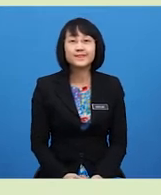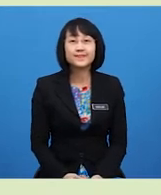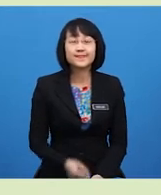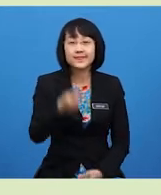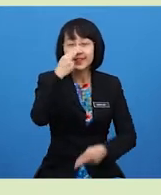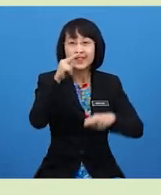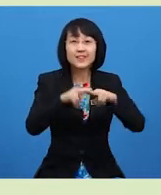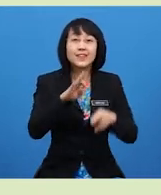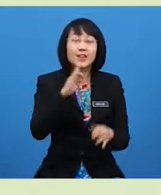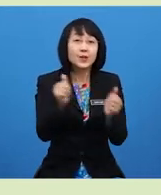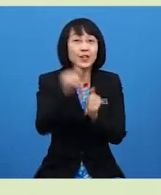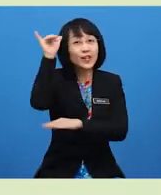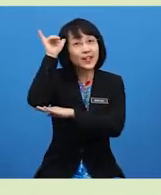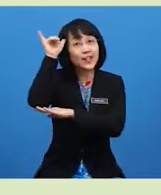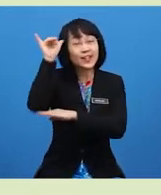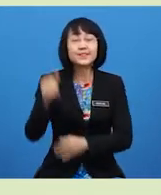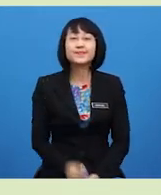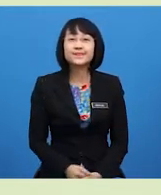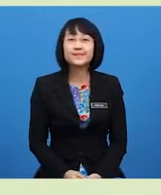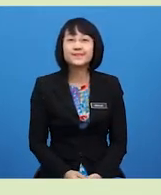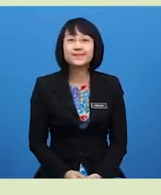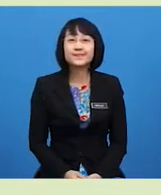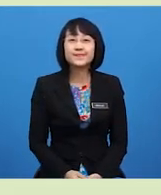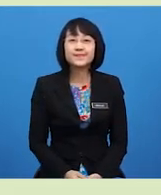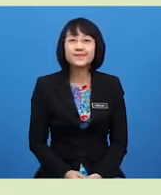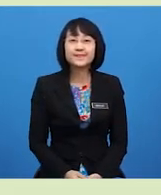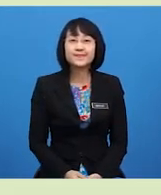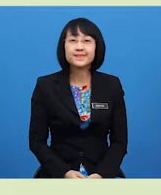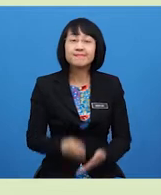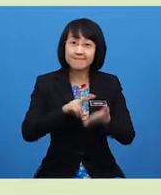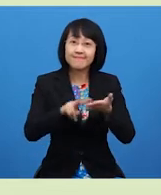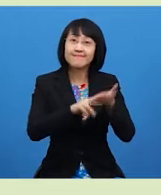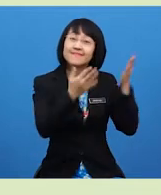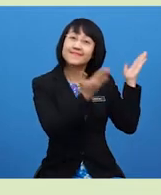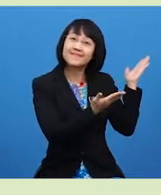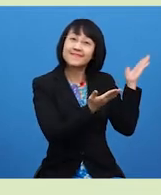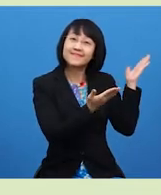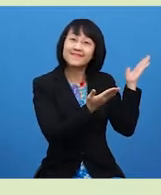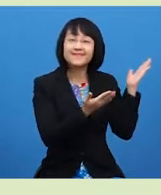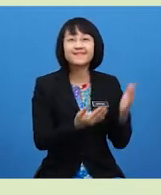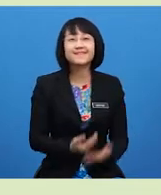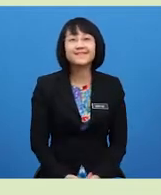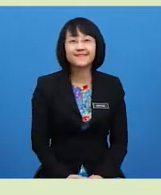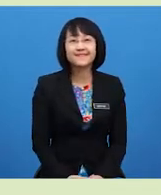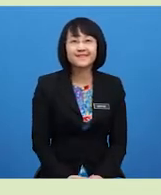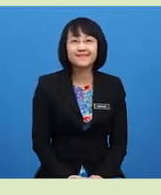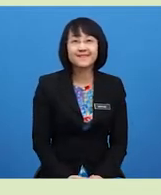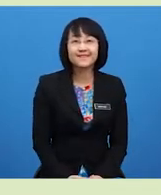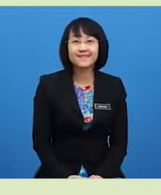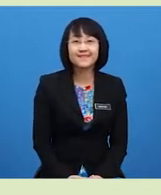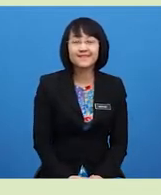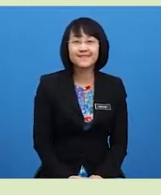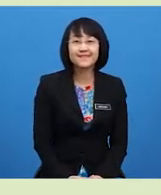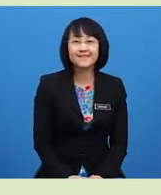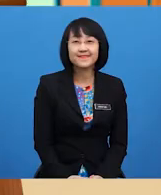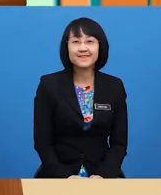Fun fact with Yolo! Humans' DNA is 60% the same as